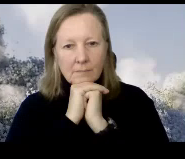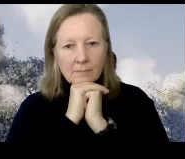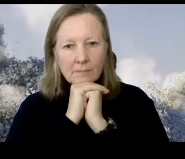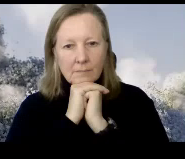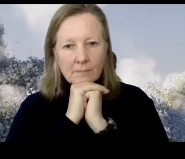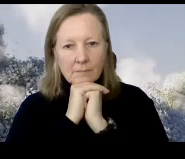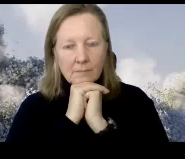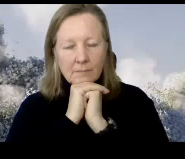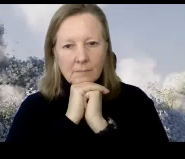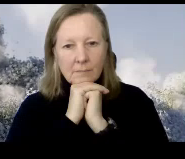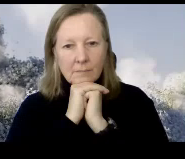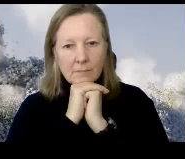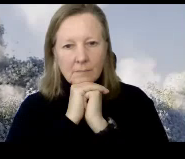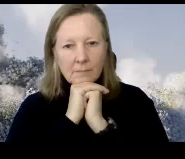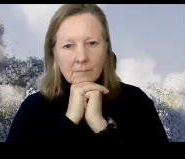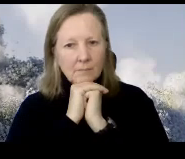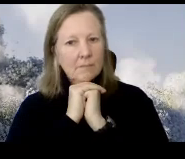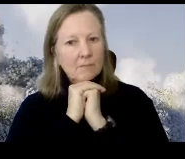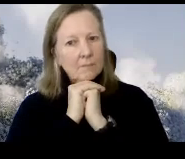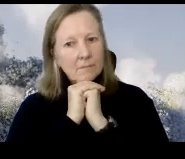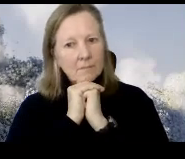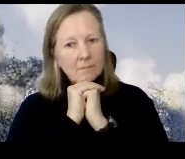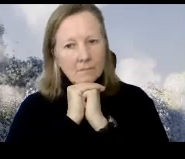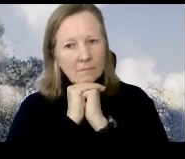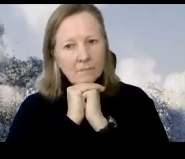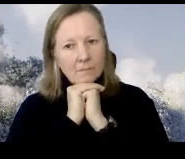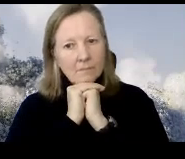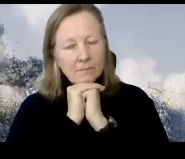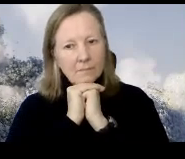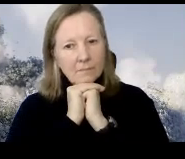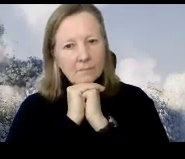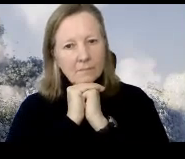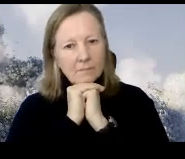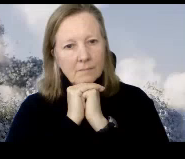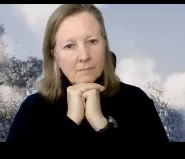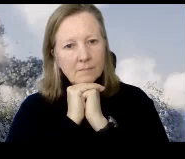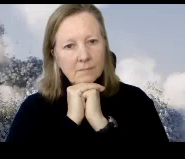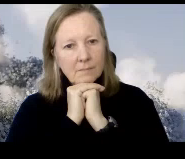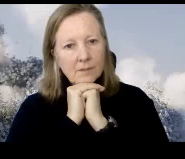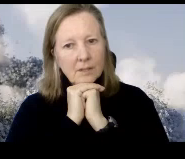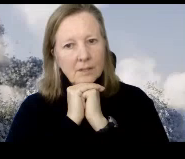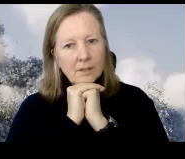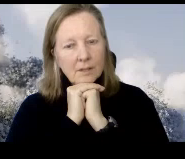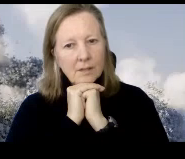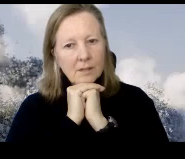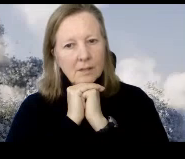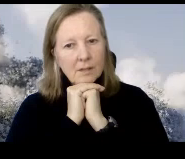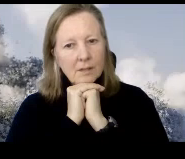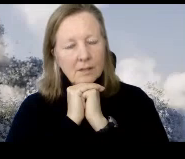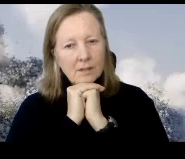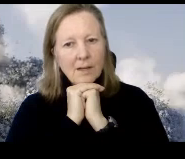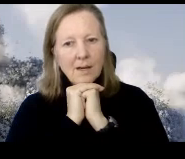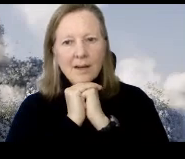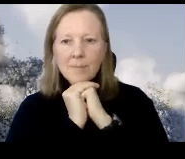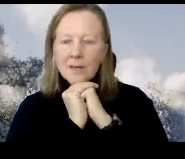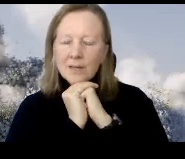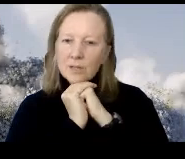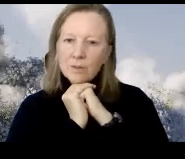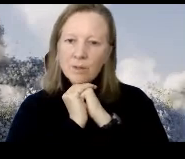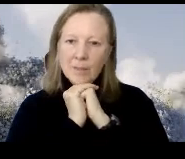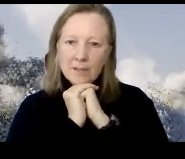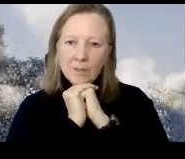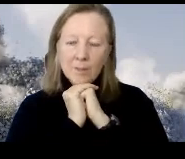that will be accepted, is that am I right by that submission?